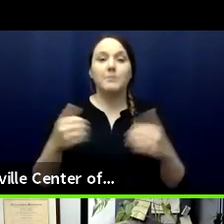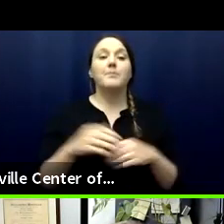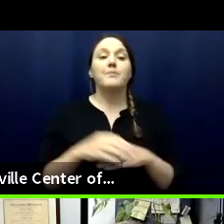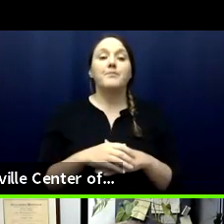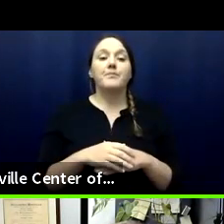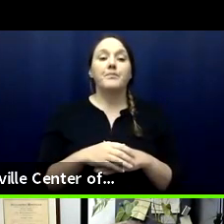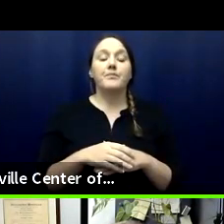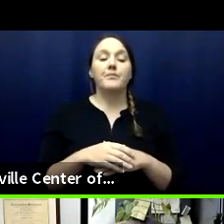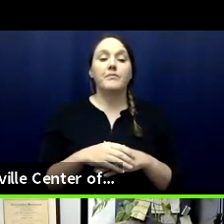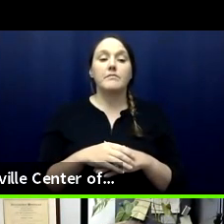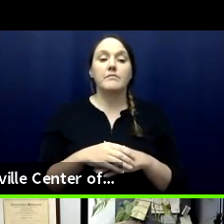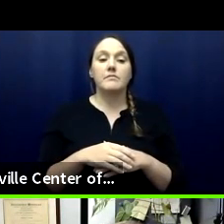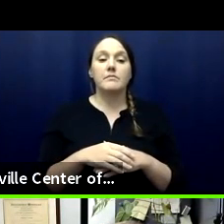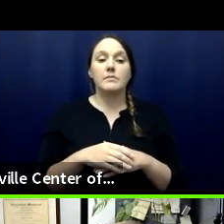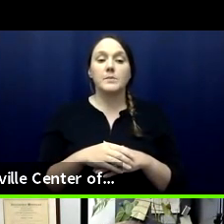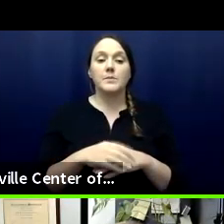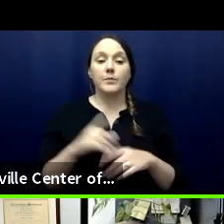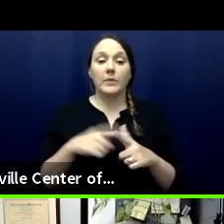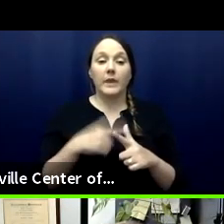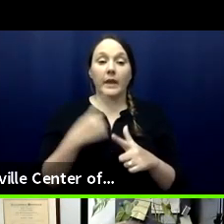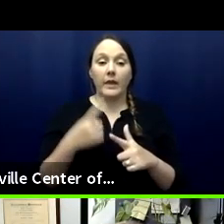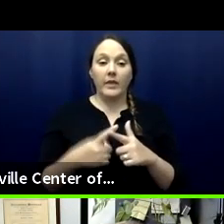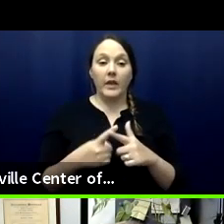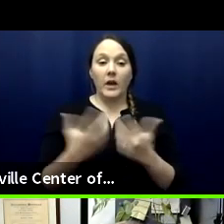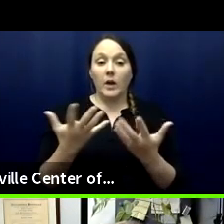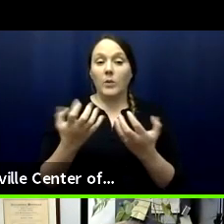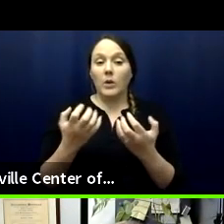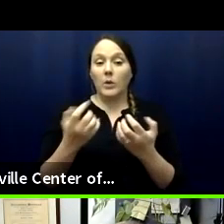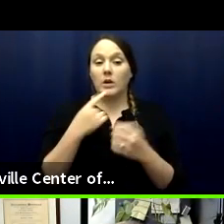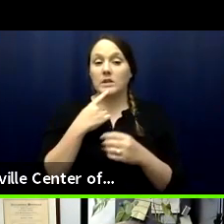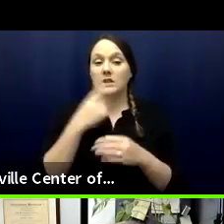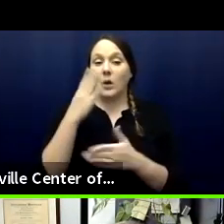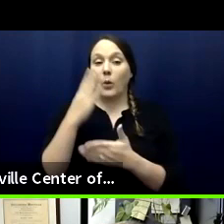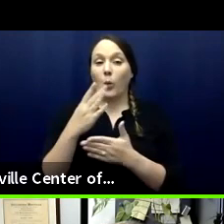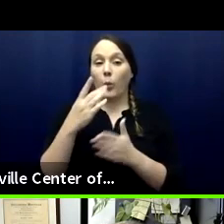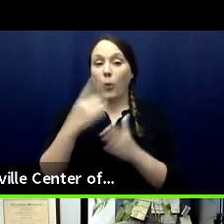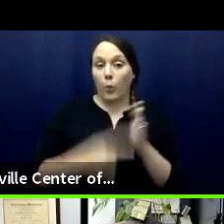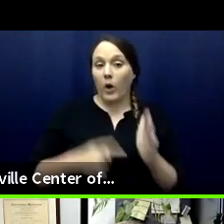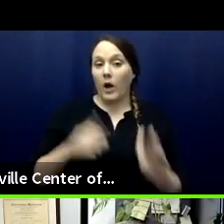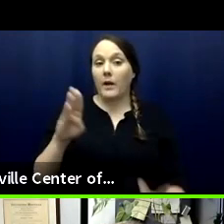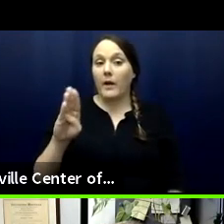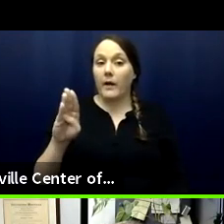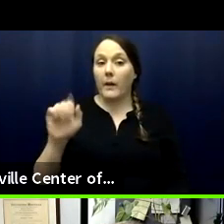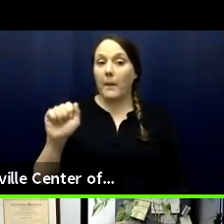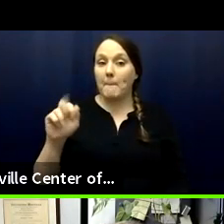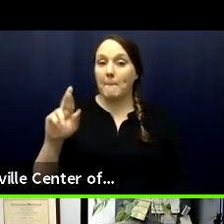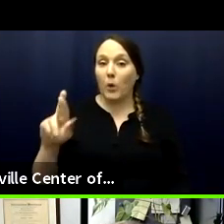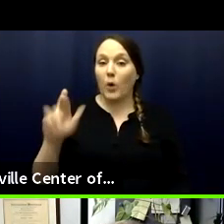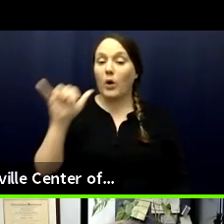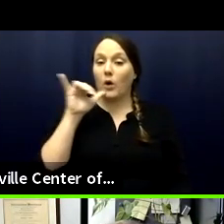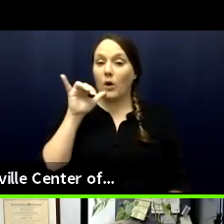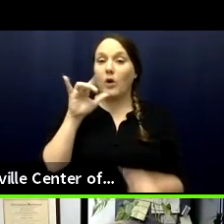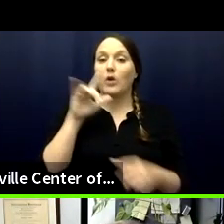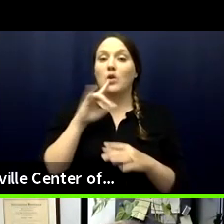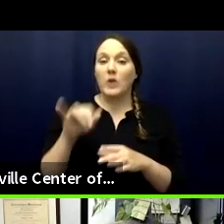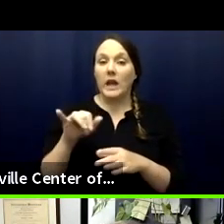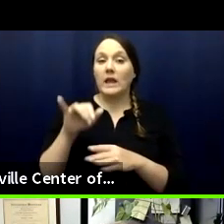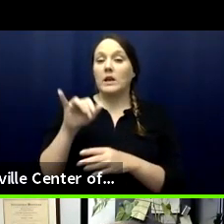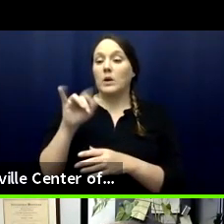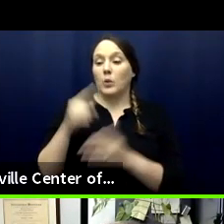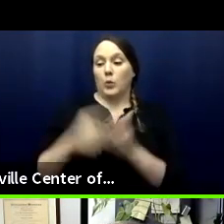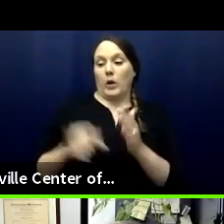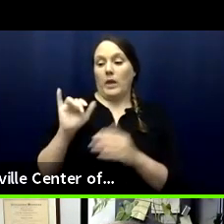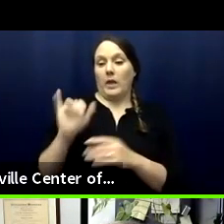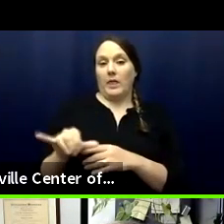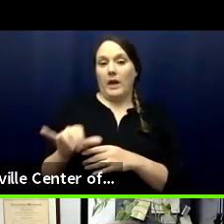do was say what a bar actually was, to include